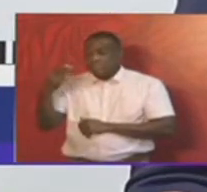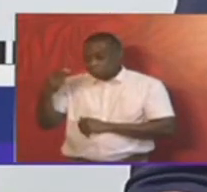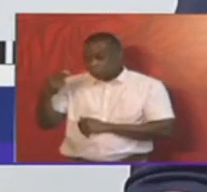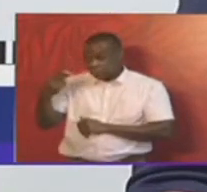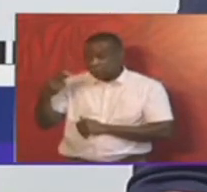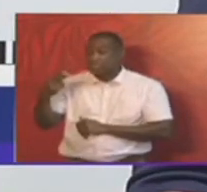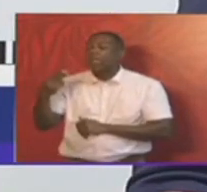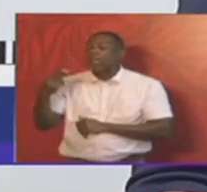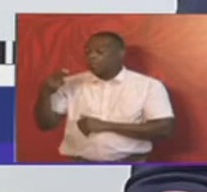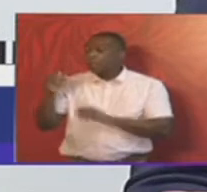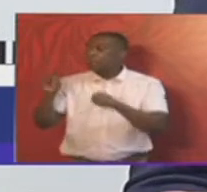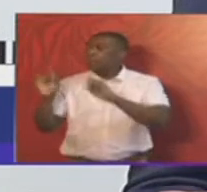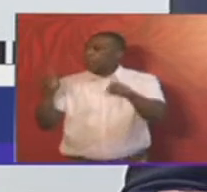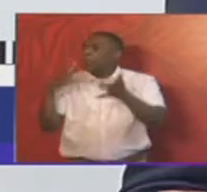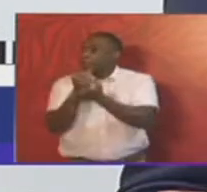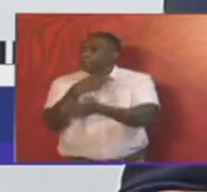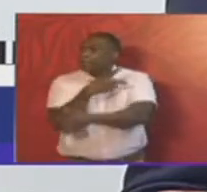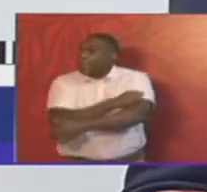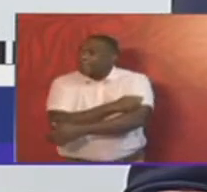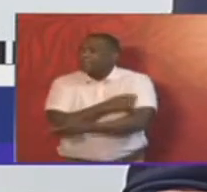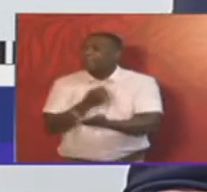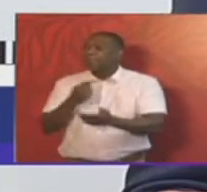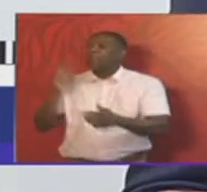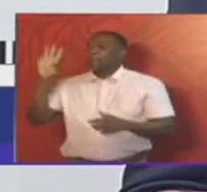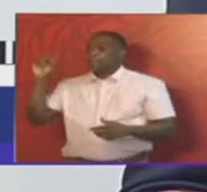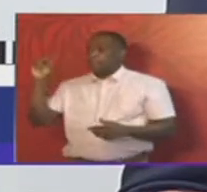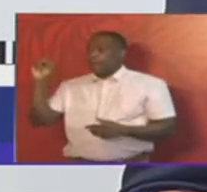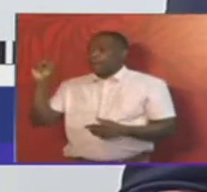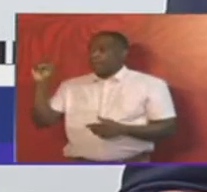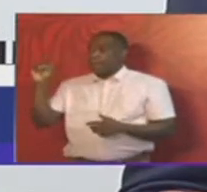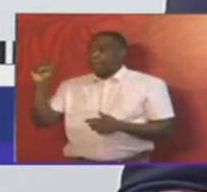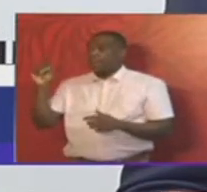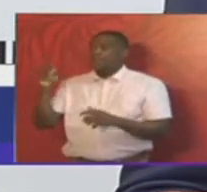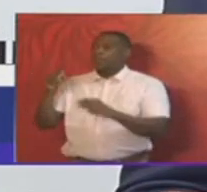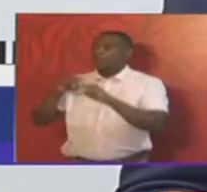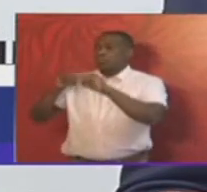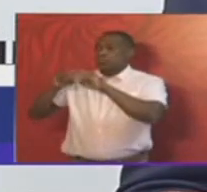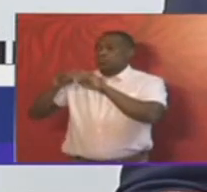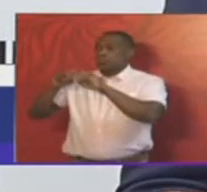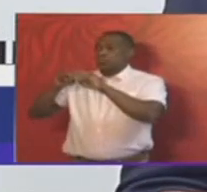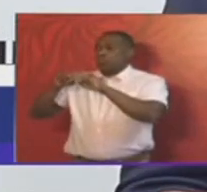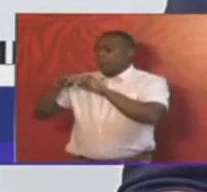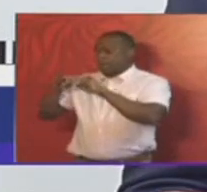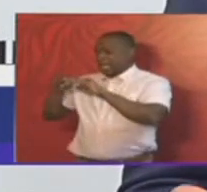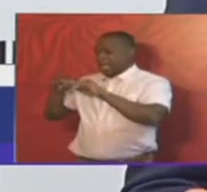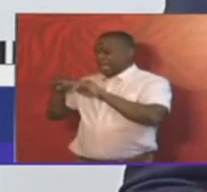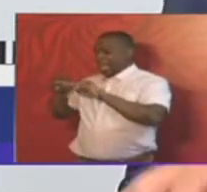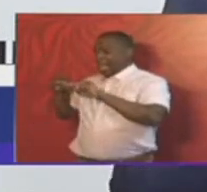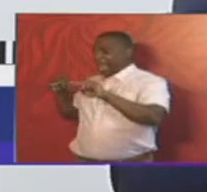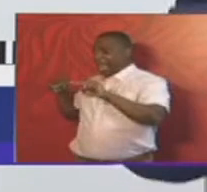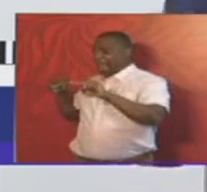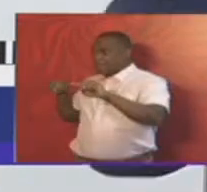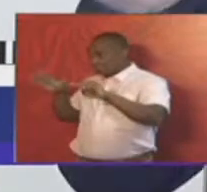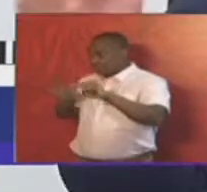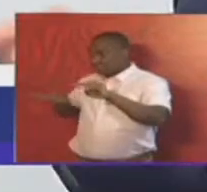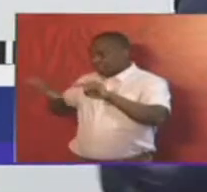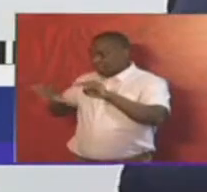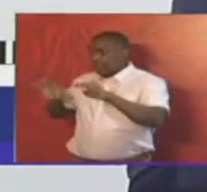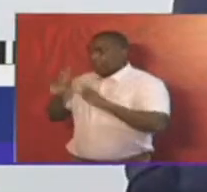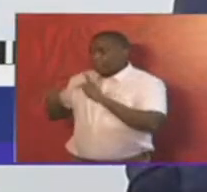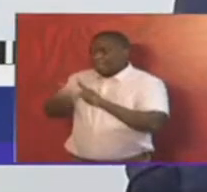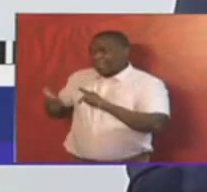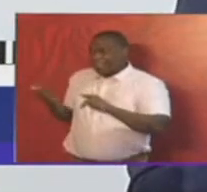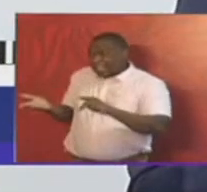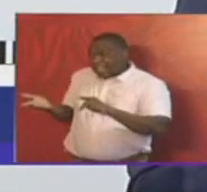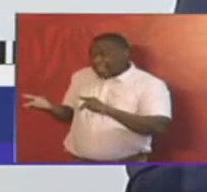communities of persons who need their questions answered. And we are going to be going out to not only the coastal